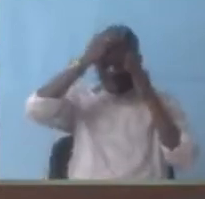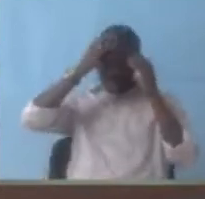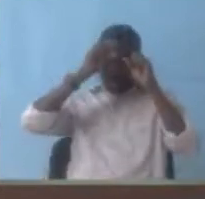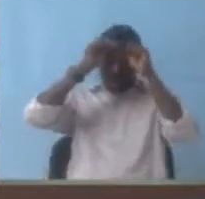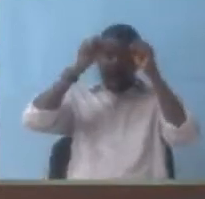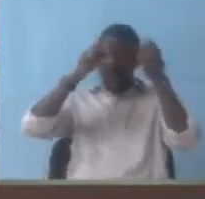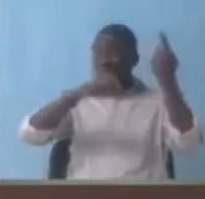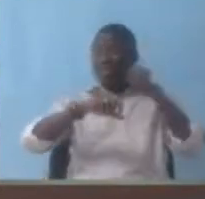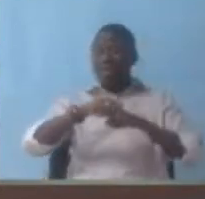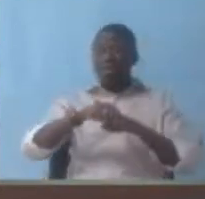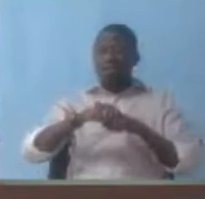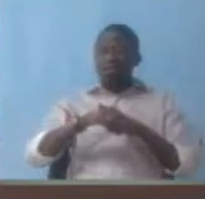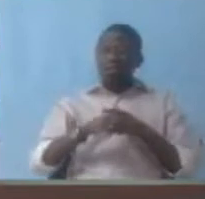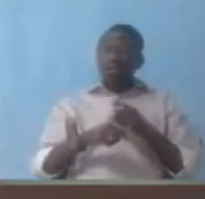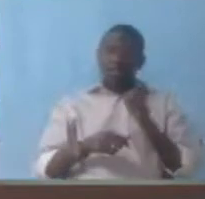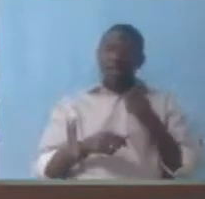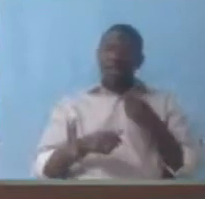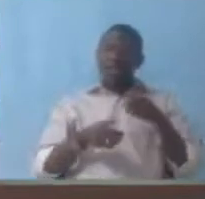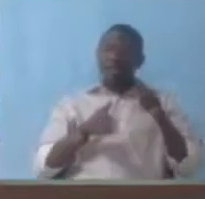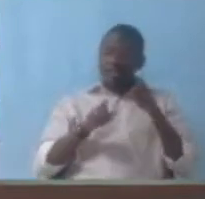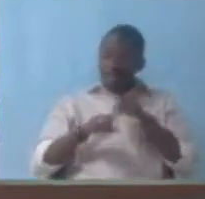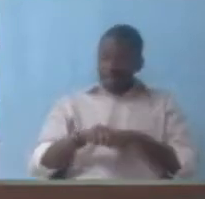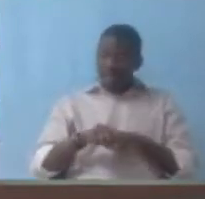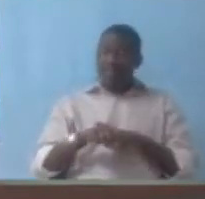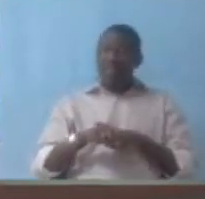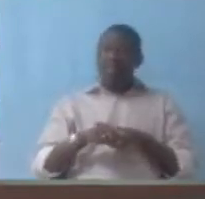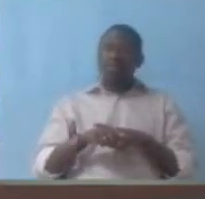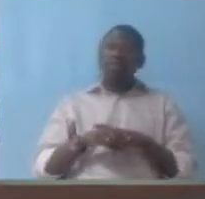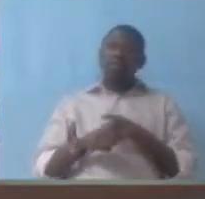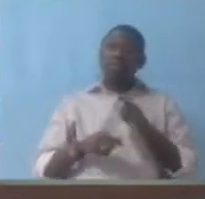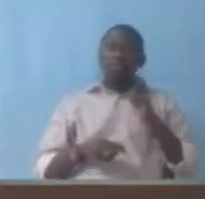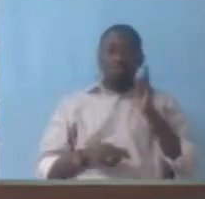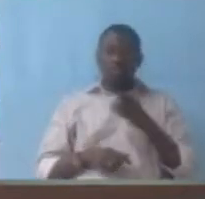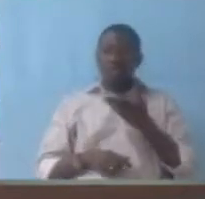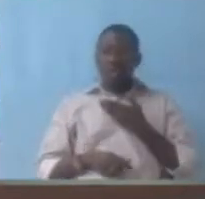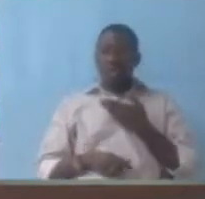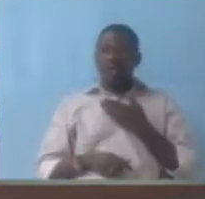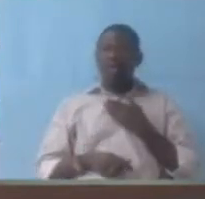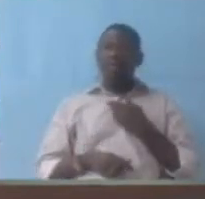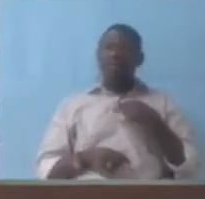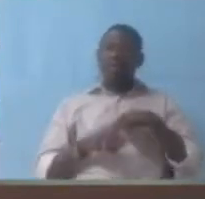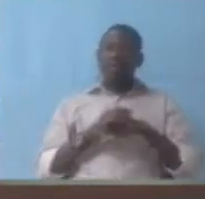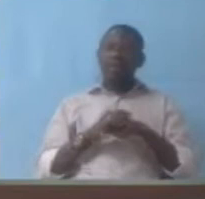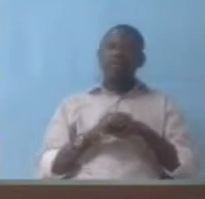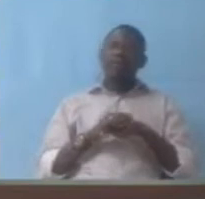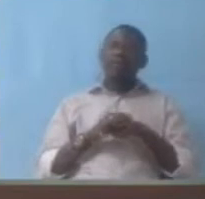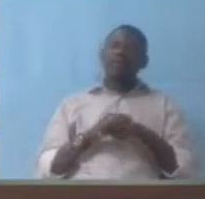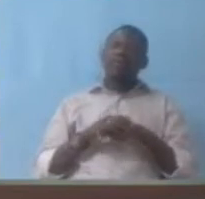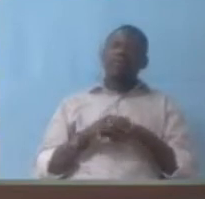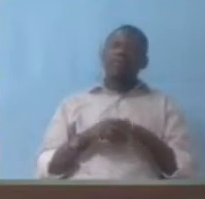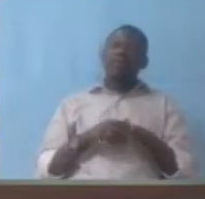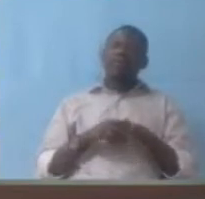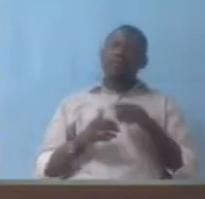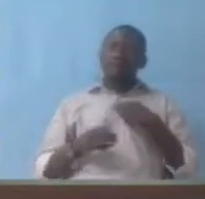ayakeko kutilindimu lom itelamara rokono. Was the to have an indemnity in the Constitution of the Republic of the